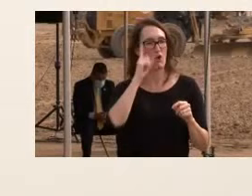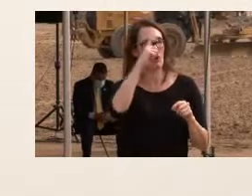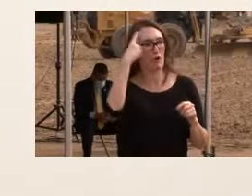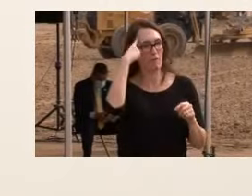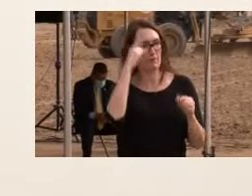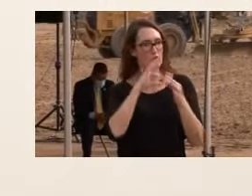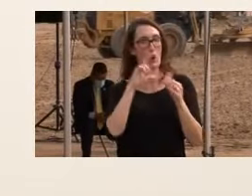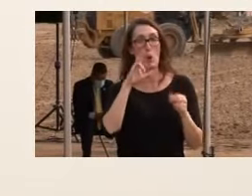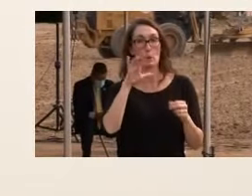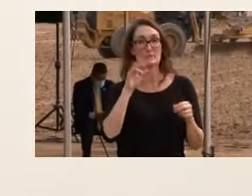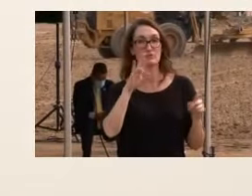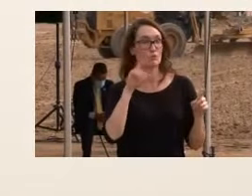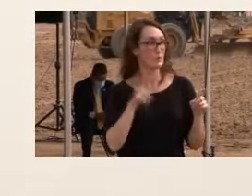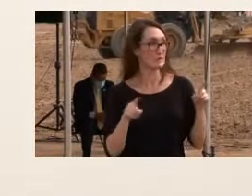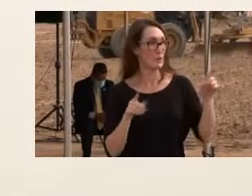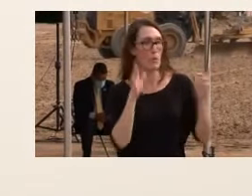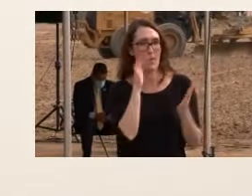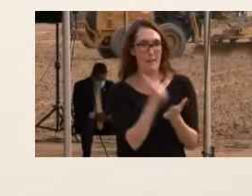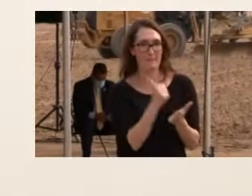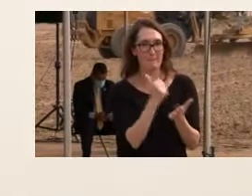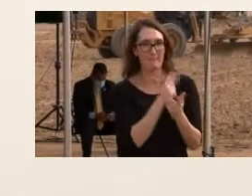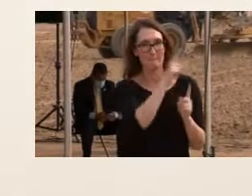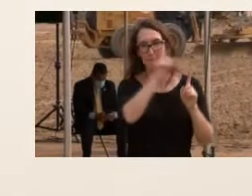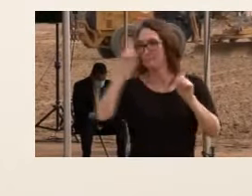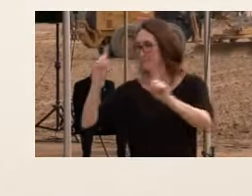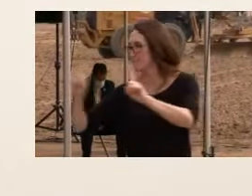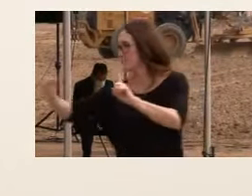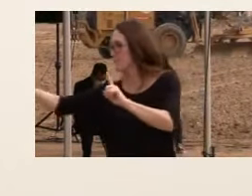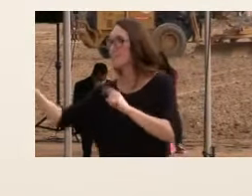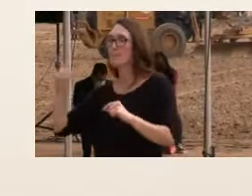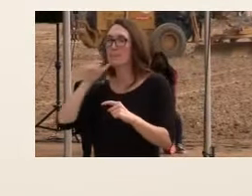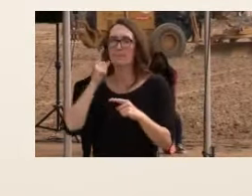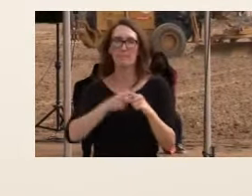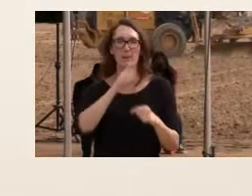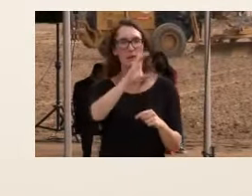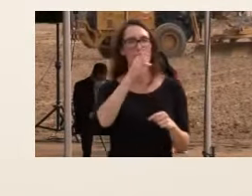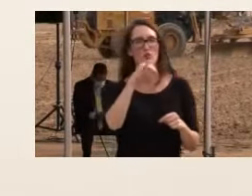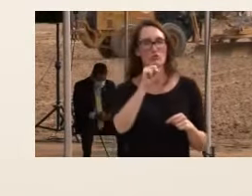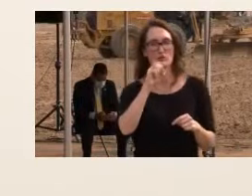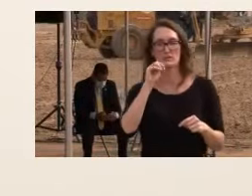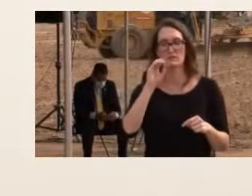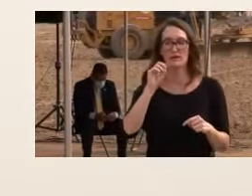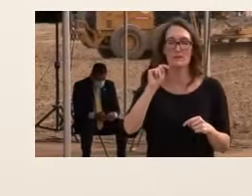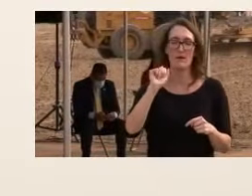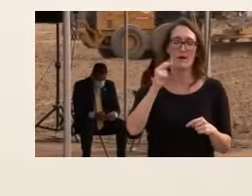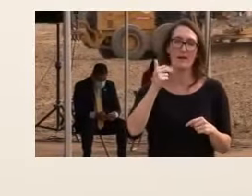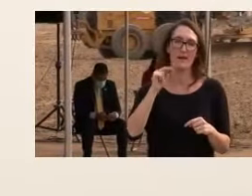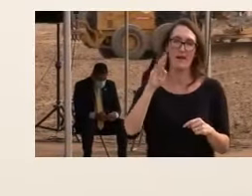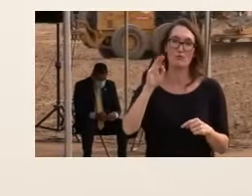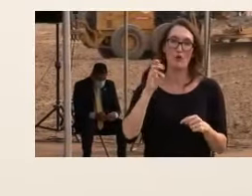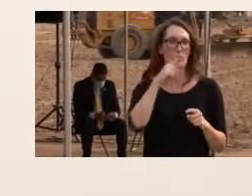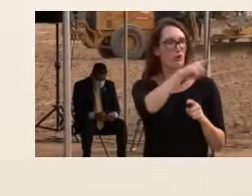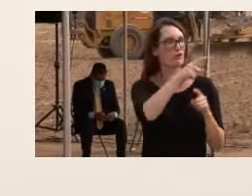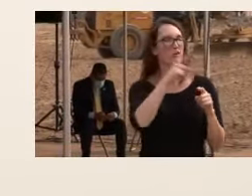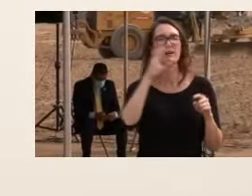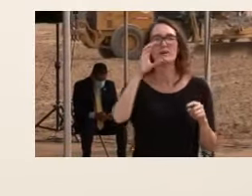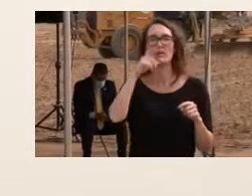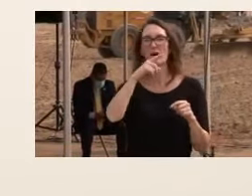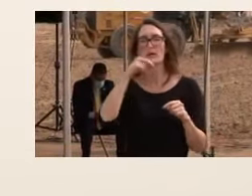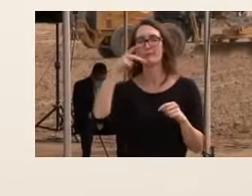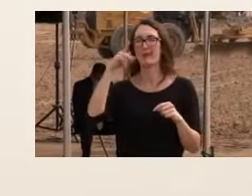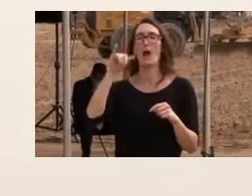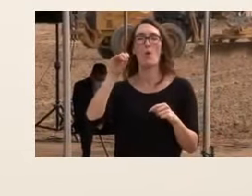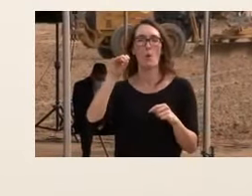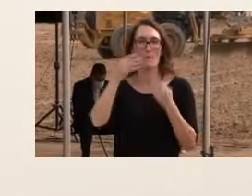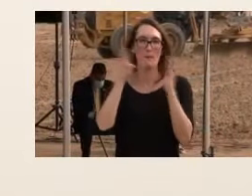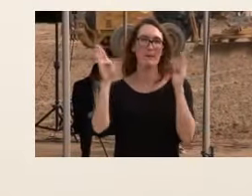Relations, Lucy Reese, is going to help us line up, as well as Chris Monahan-Brimmer from Fresno City College, Public Information Officer. If